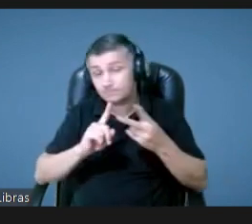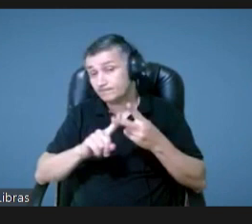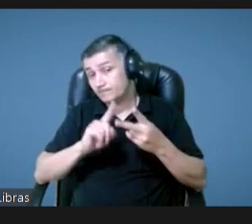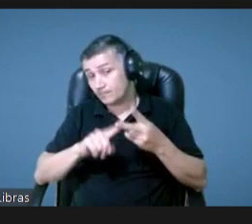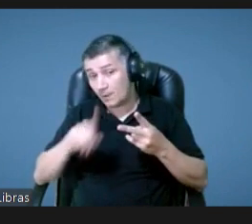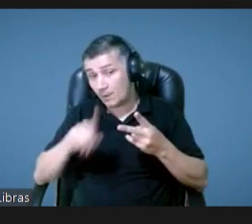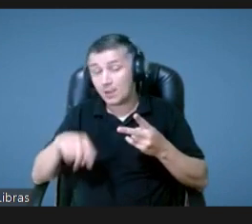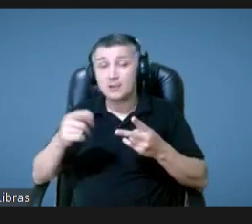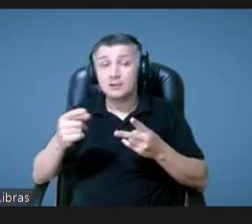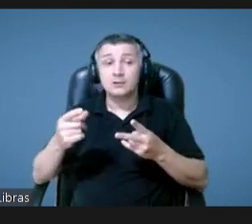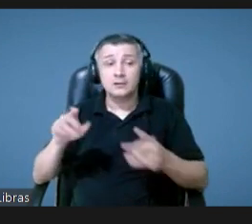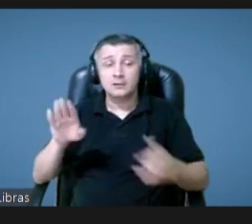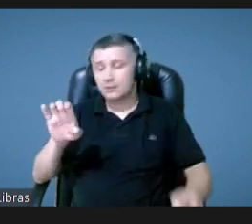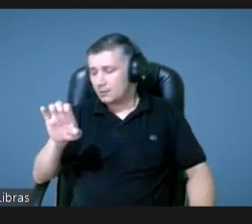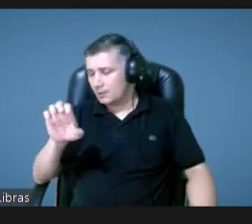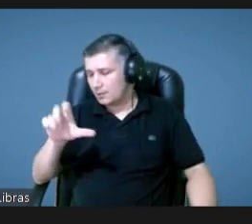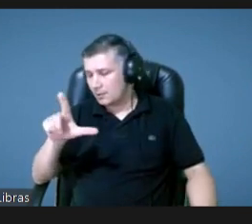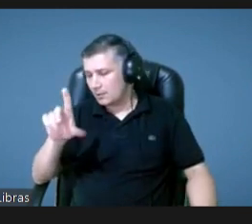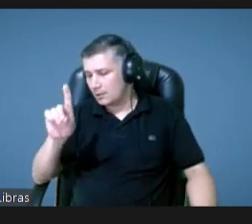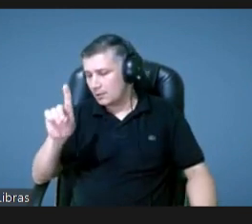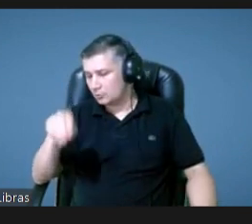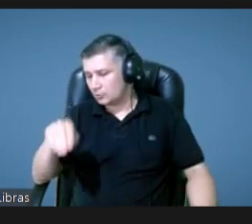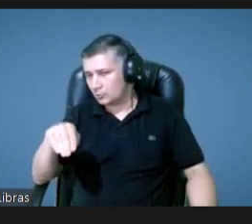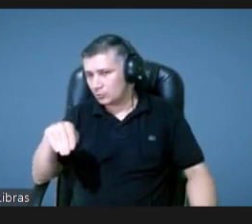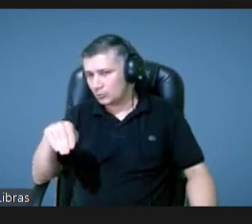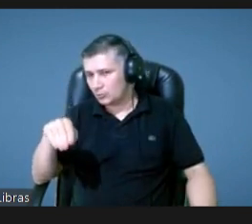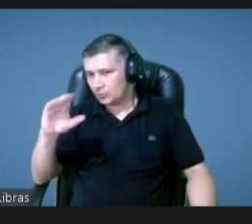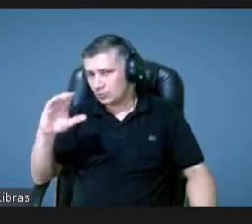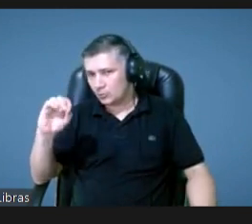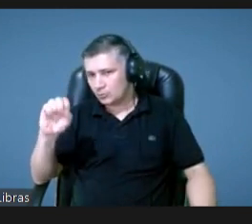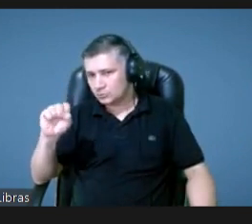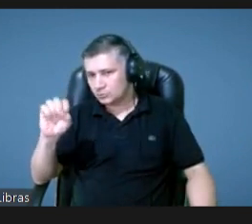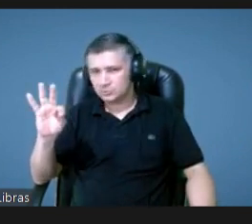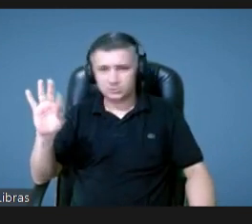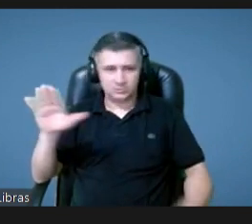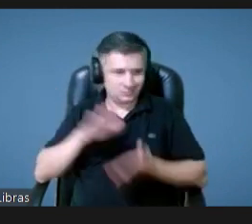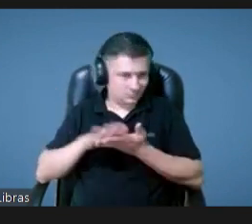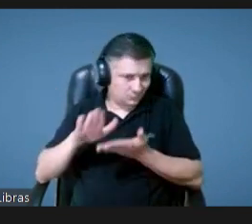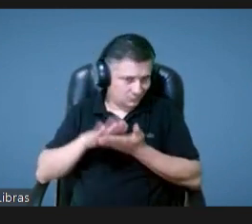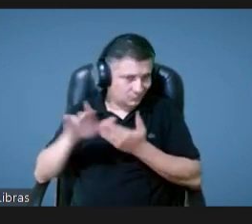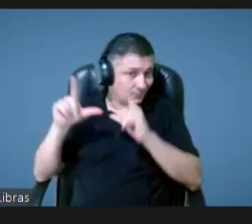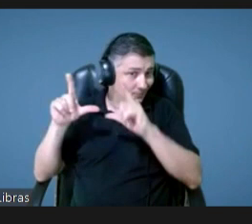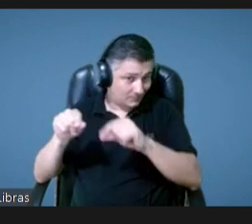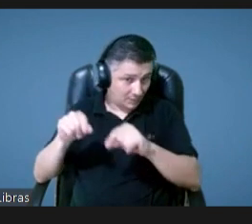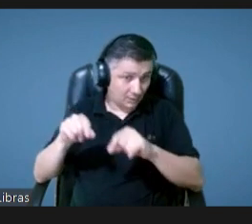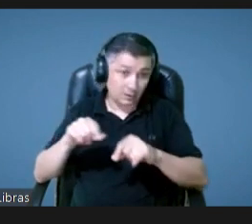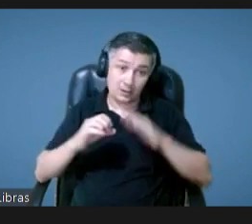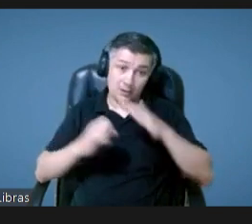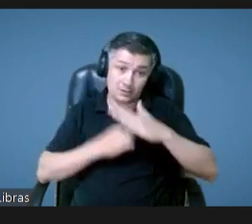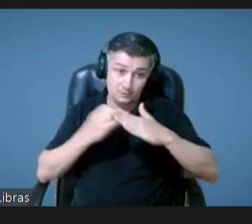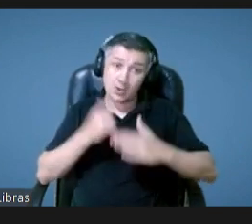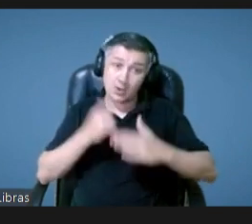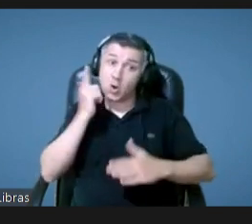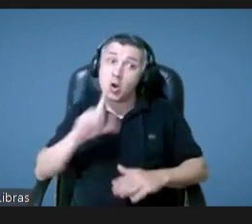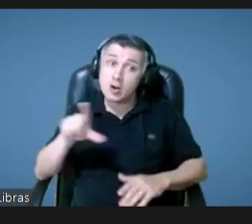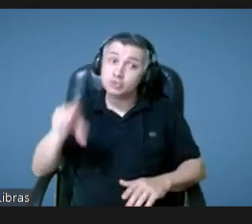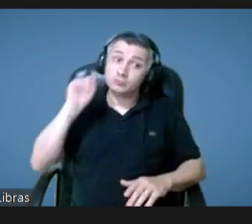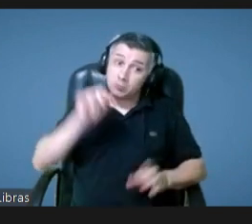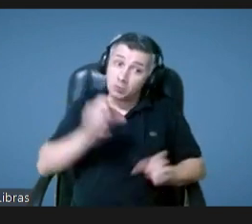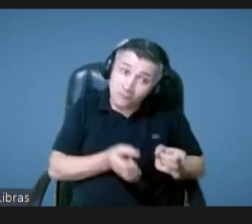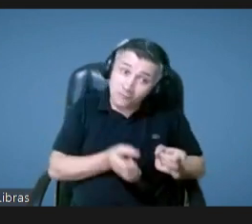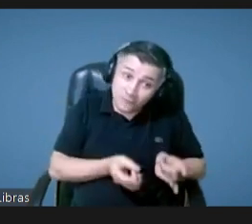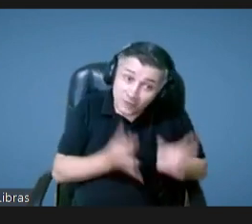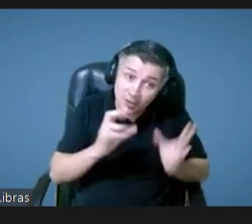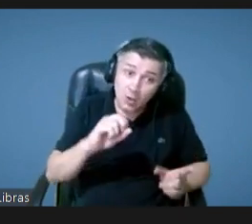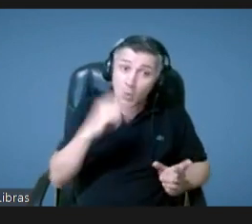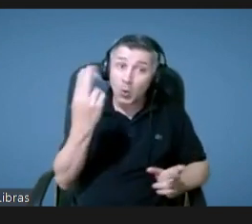smaller demand is a very important element. And then the yield on cost is very good. This